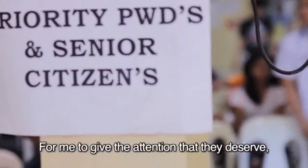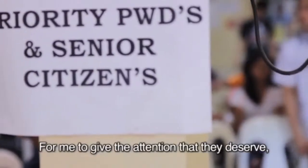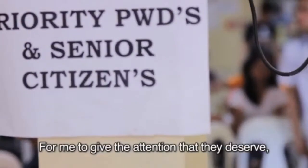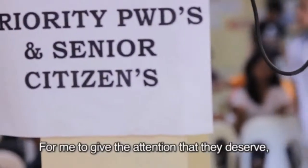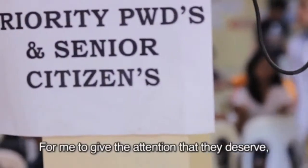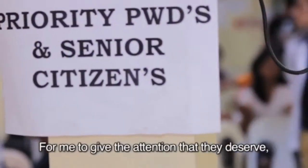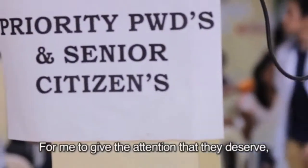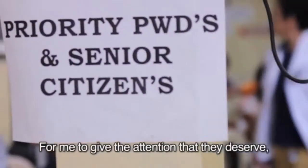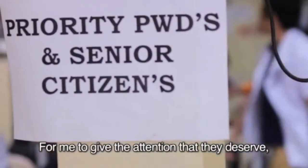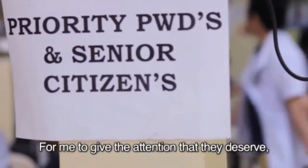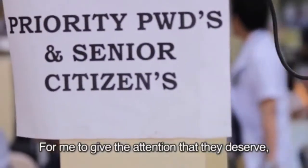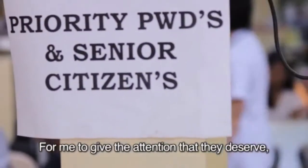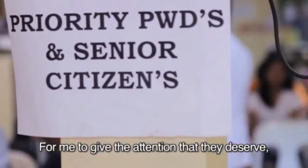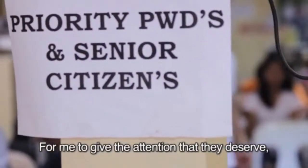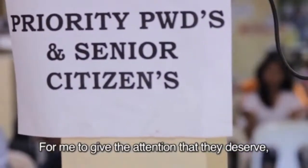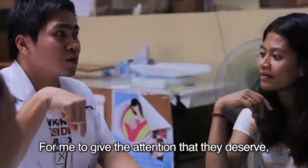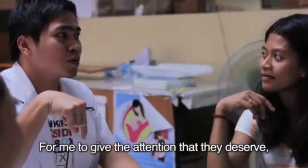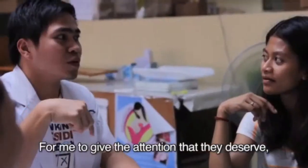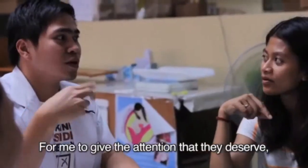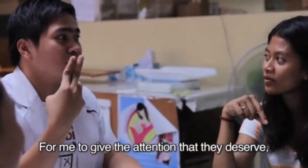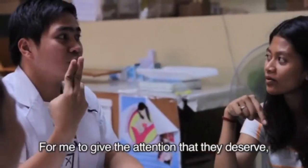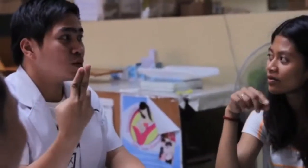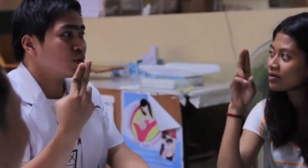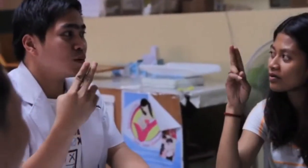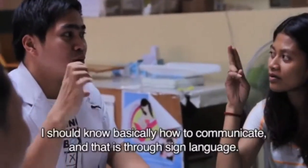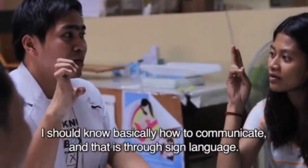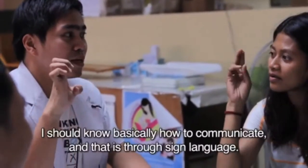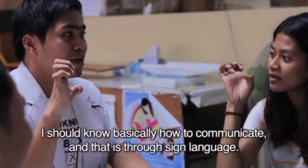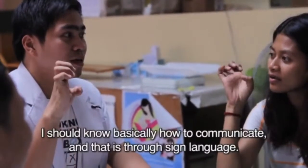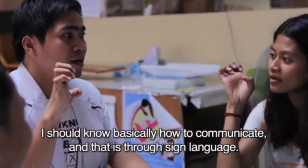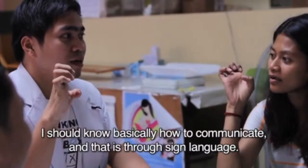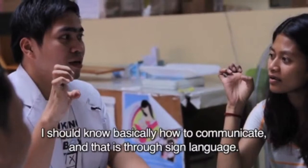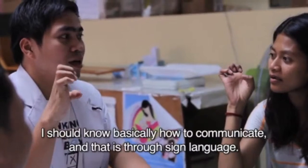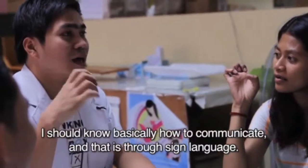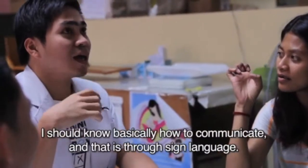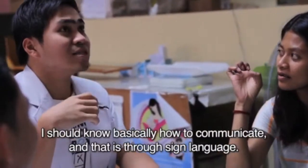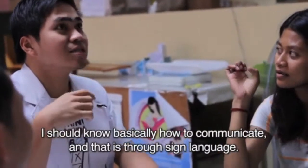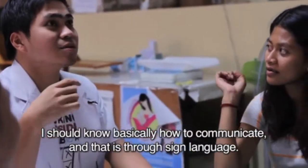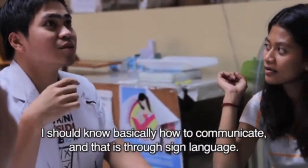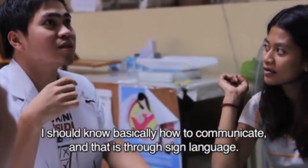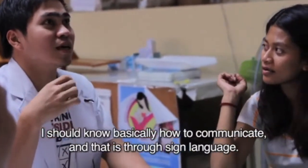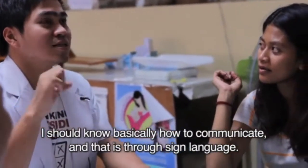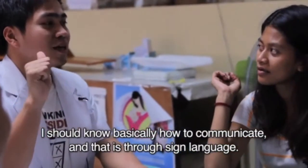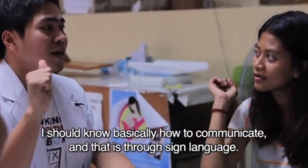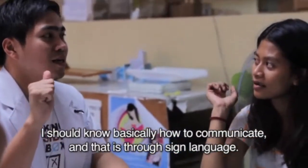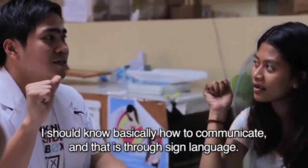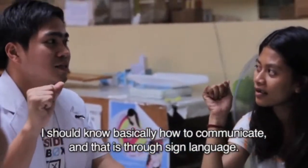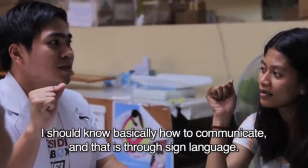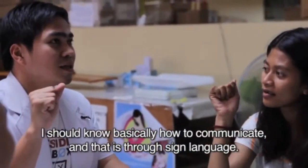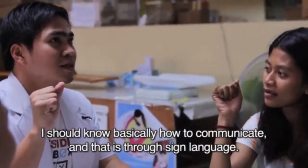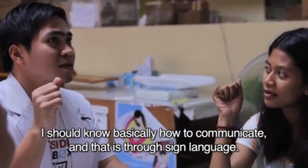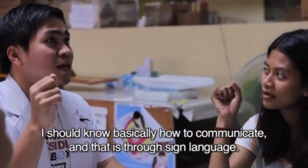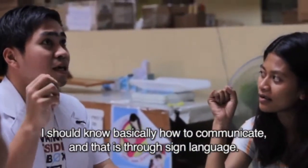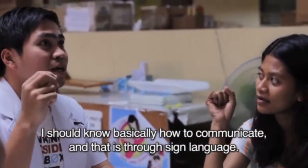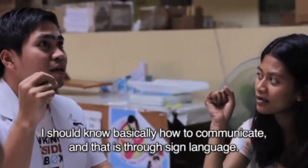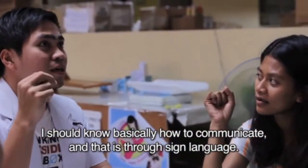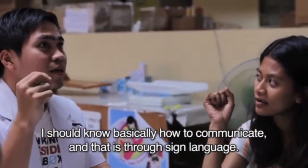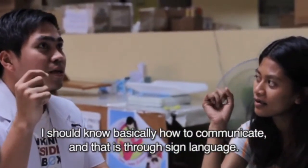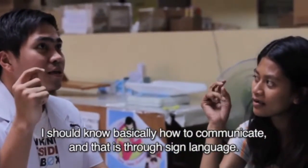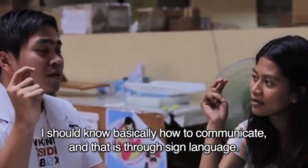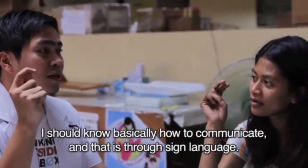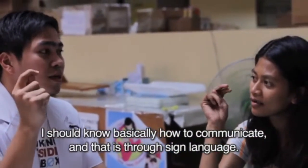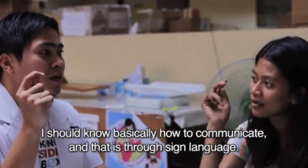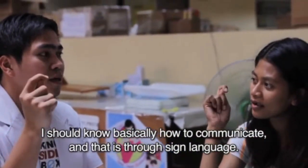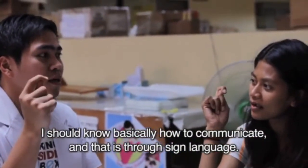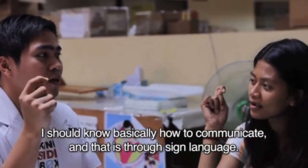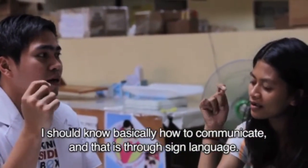for me to give the attention that they deserve, I should know basically how to communicate, and that is through